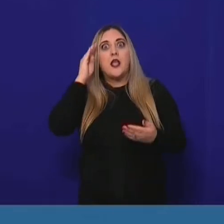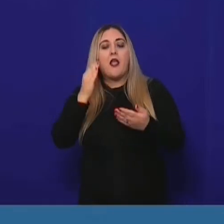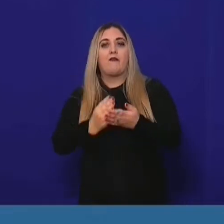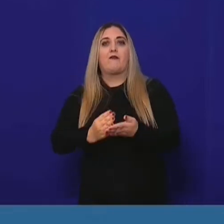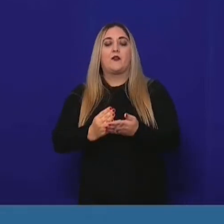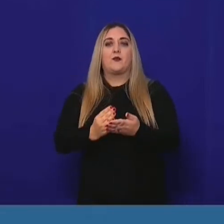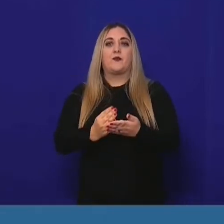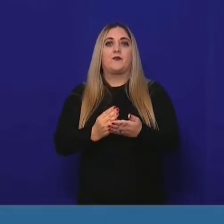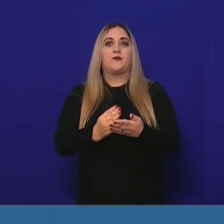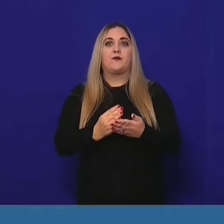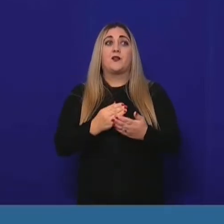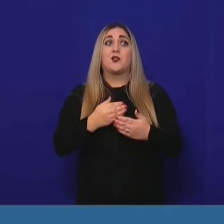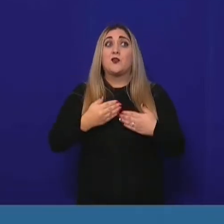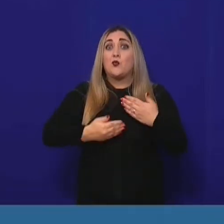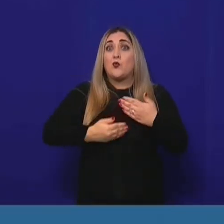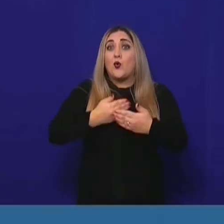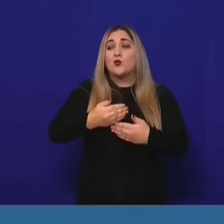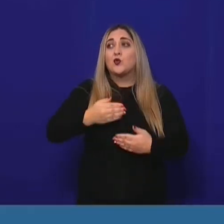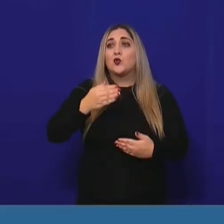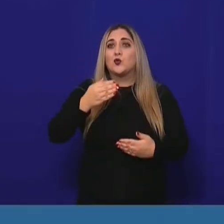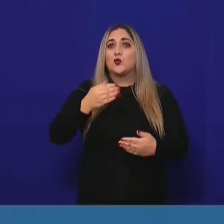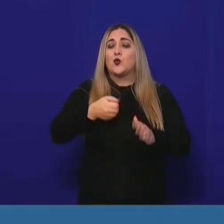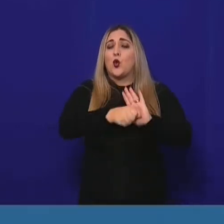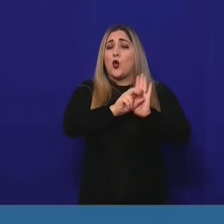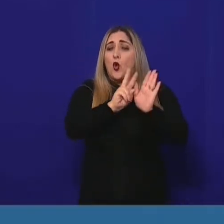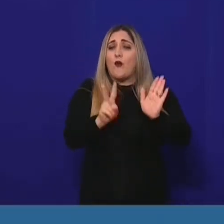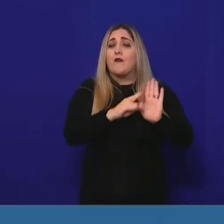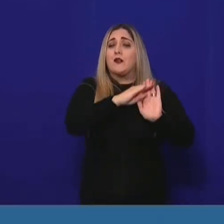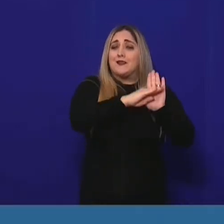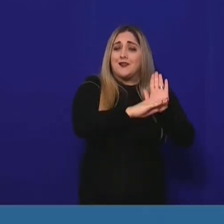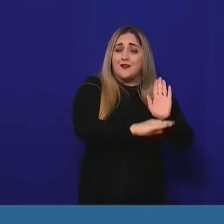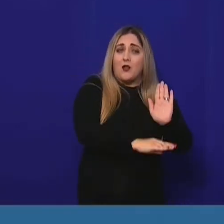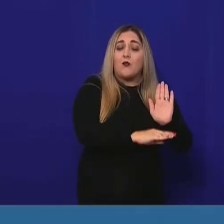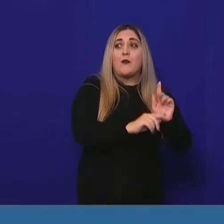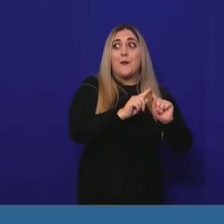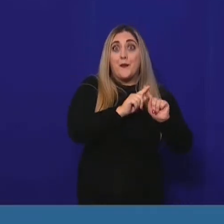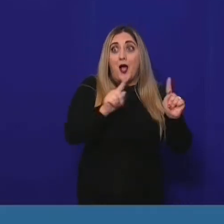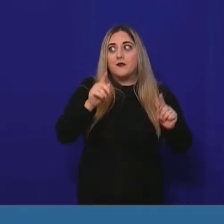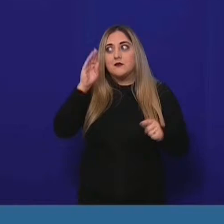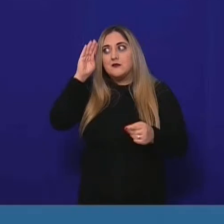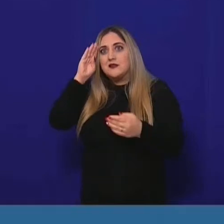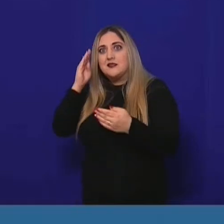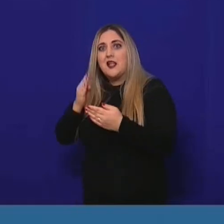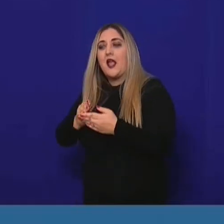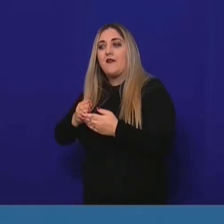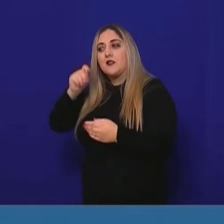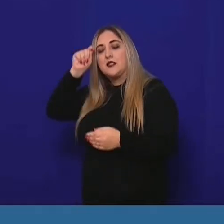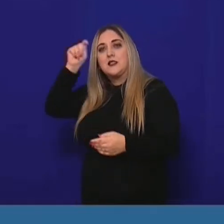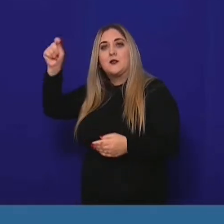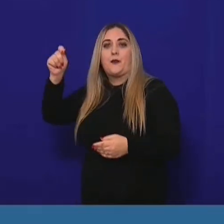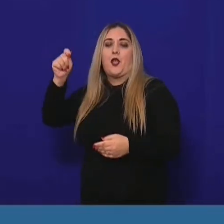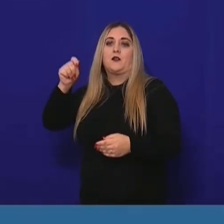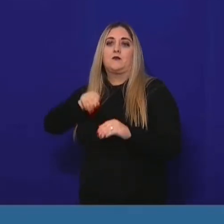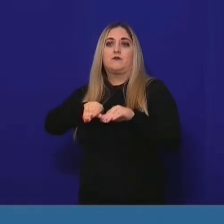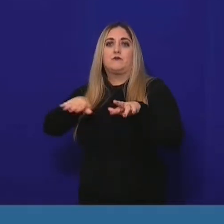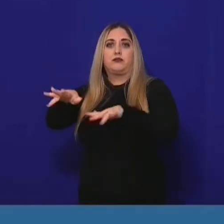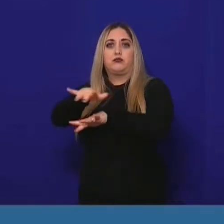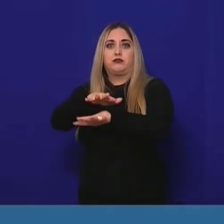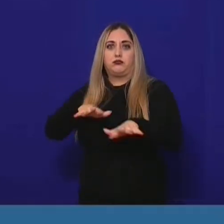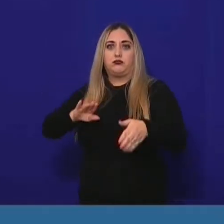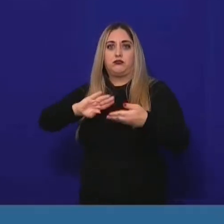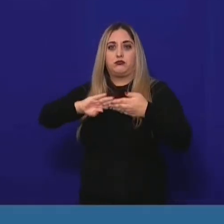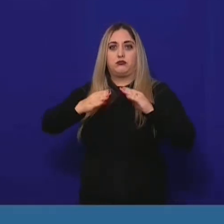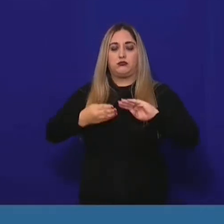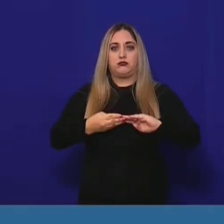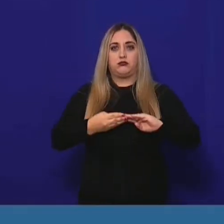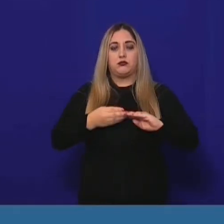precautions because we still know that despite the number of cases has slowly gone down, but we still have ongoing transmission within the